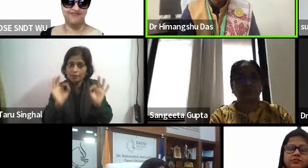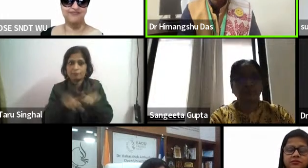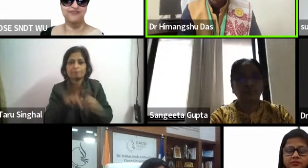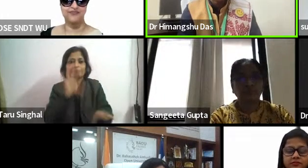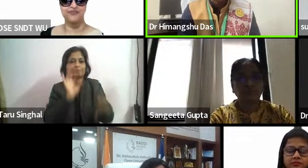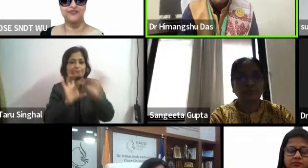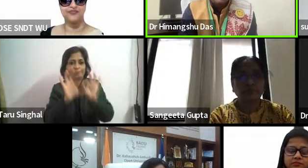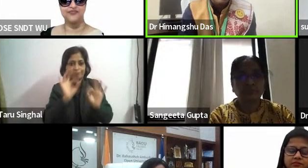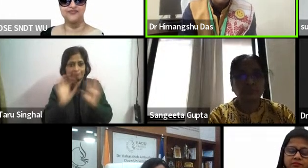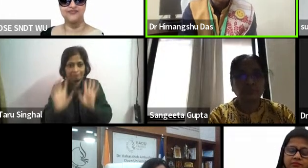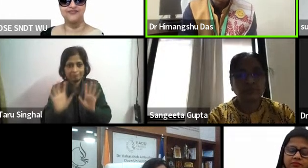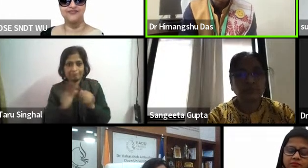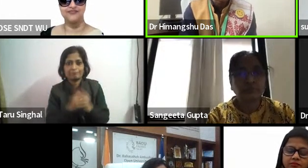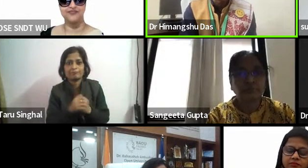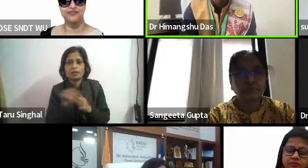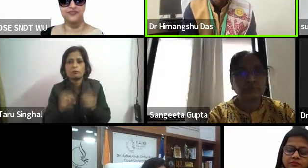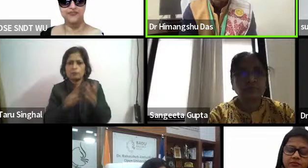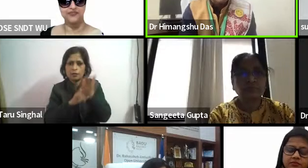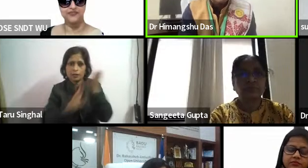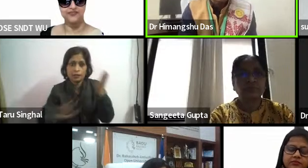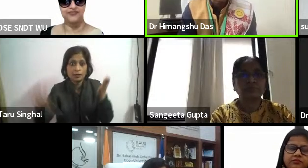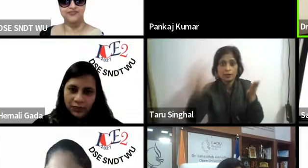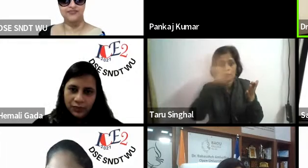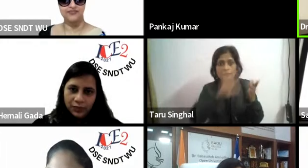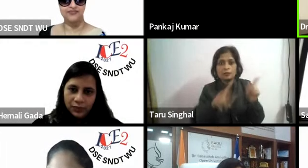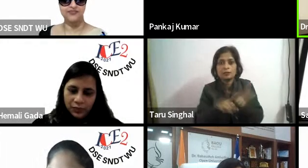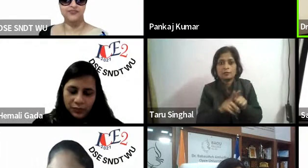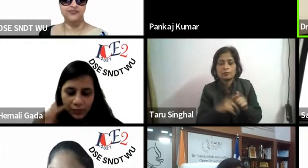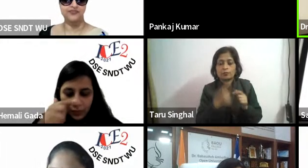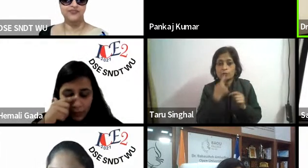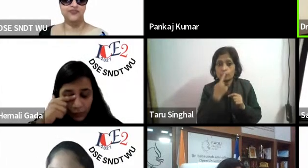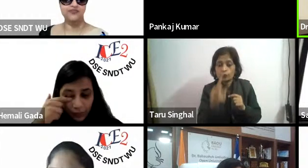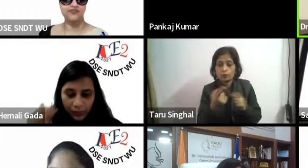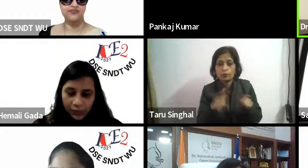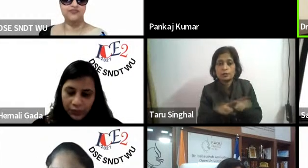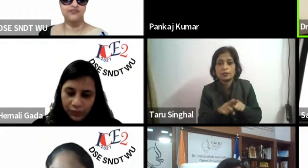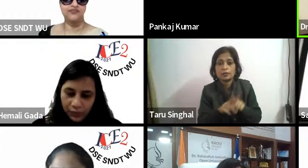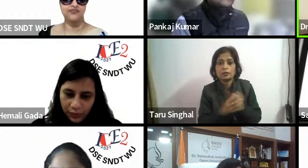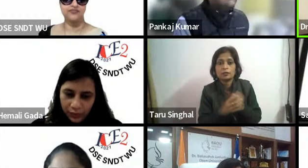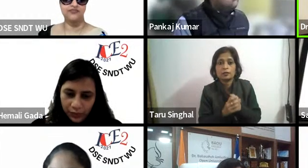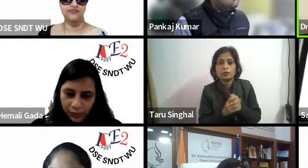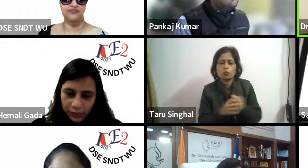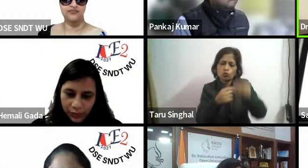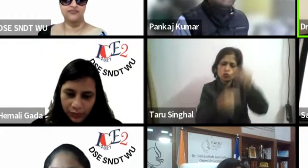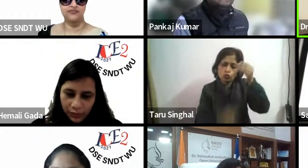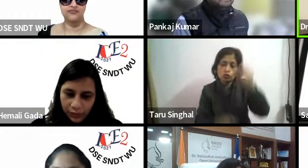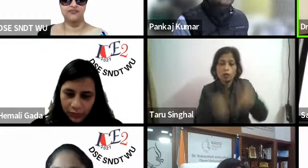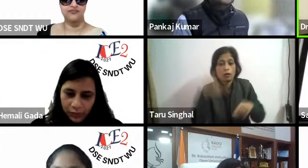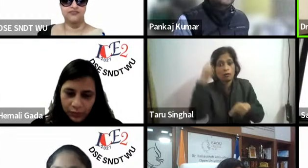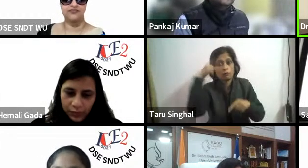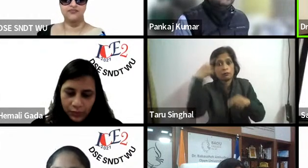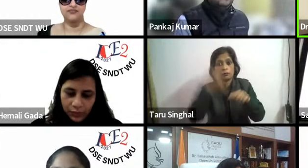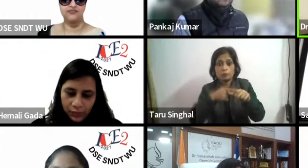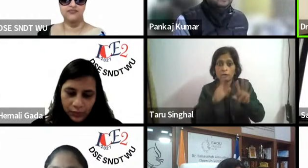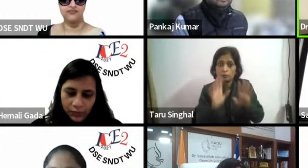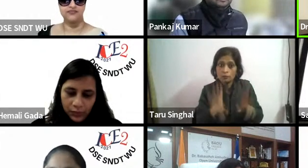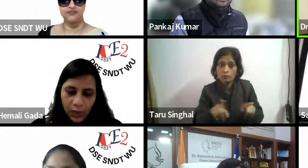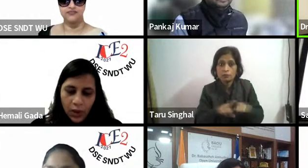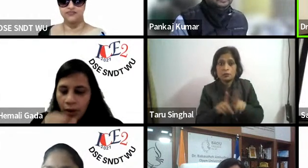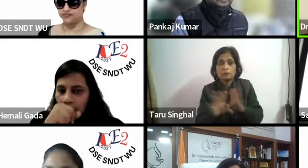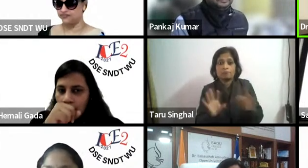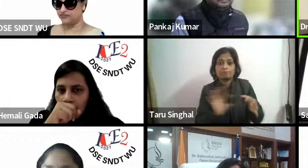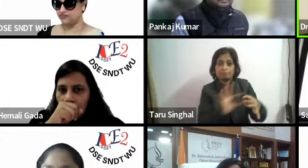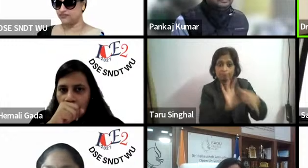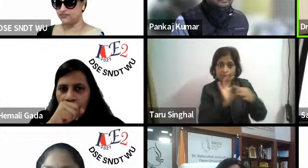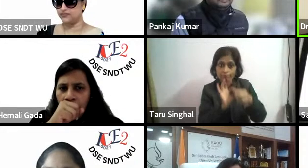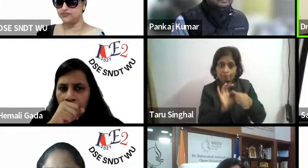out. Nationally, I can say we have got very huge list of experts, those who will be associating with